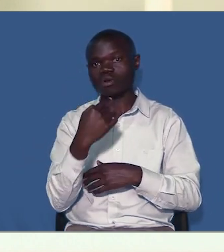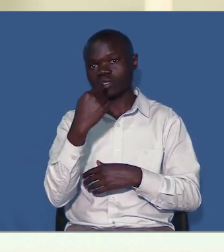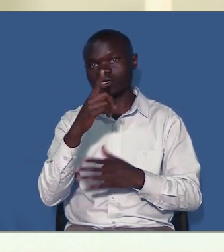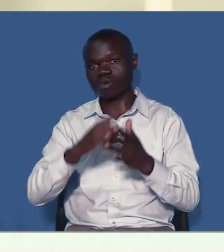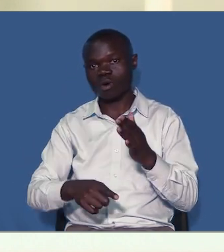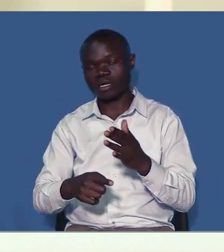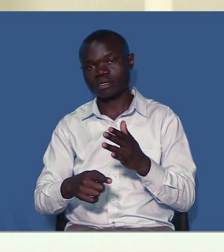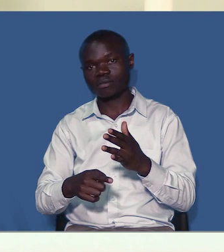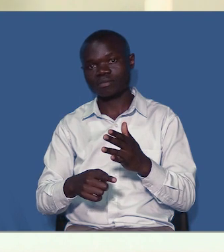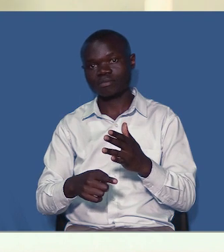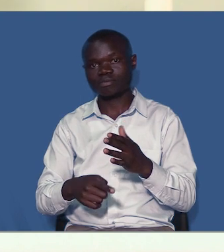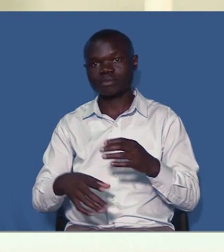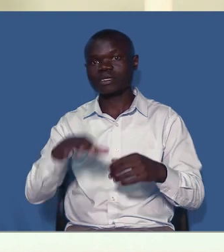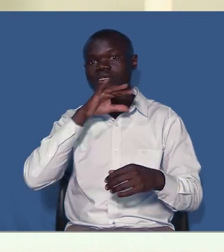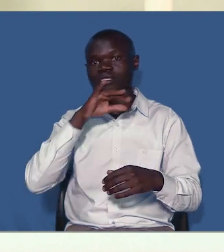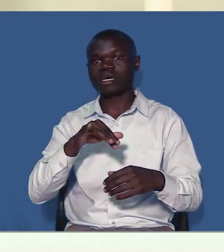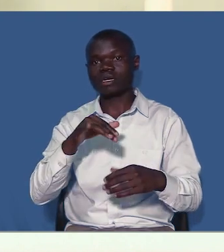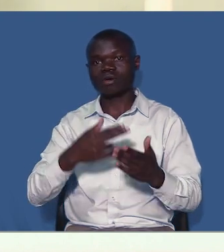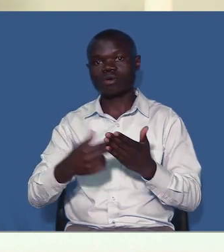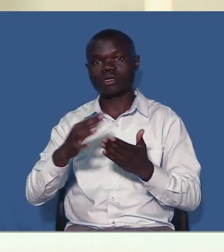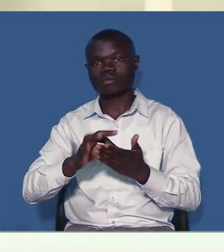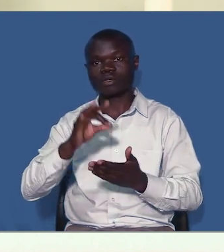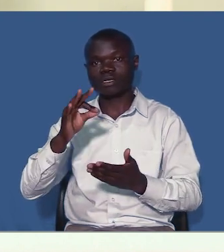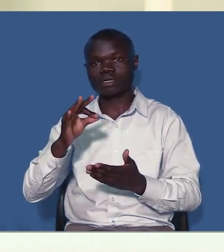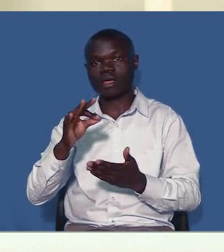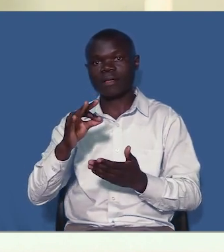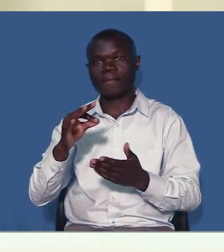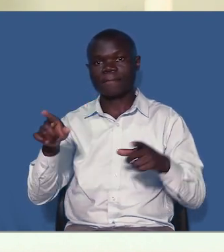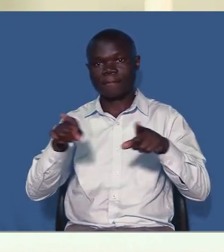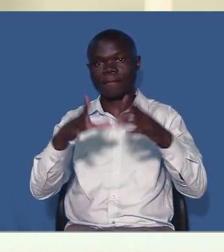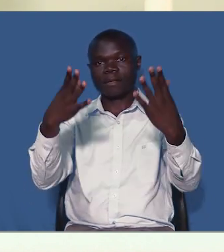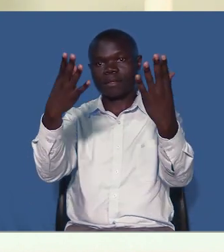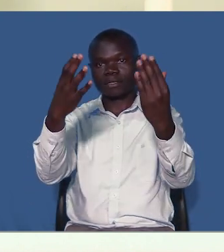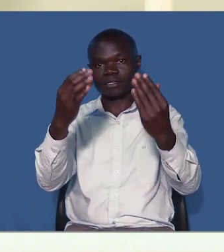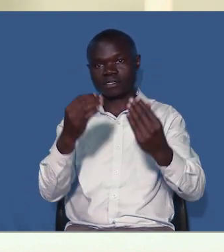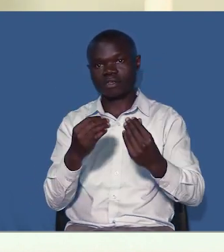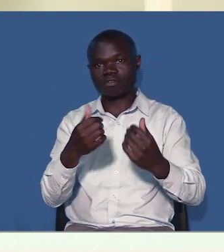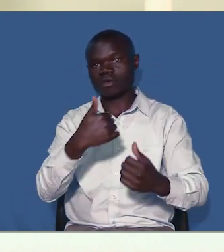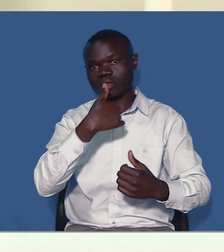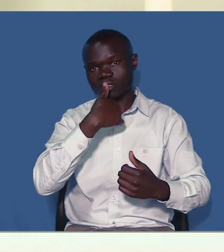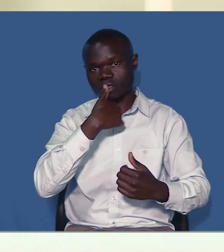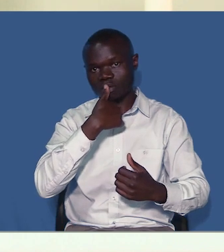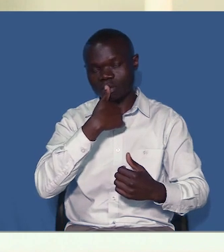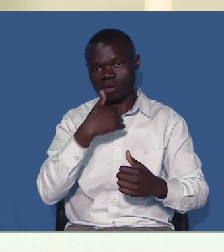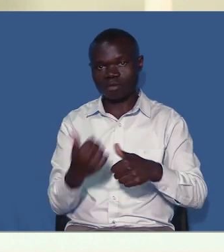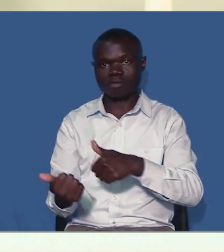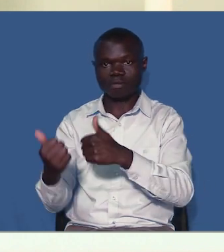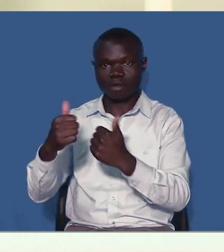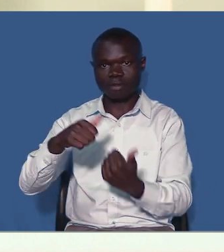himself, the Son, and the Holy Spirit as we receive the sacrament of baptism.